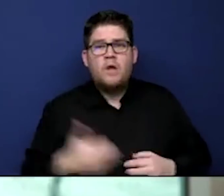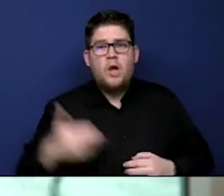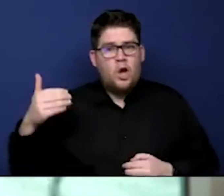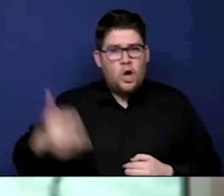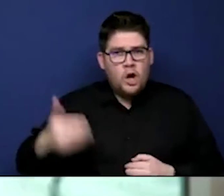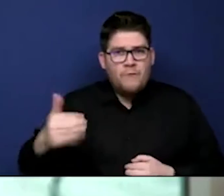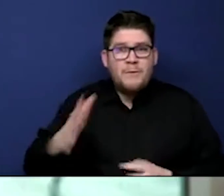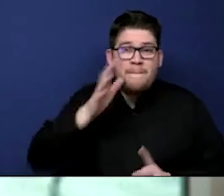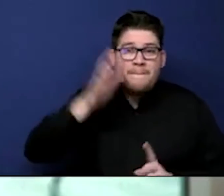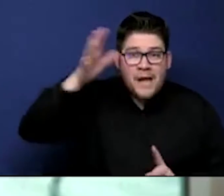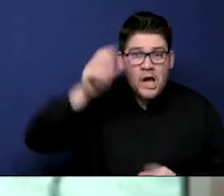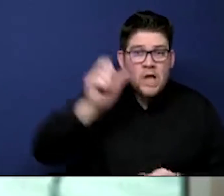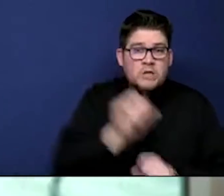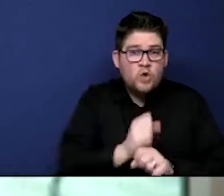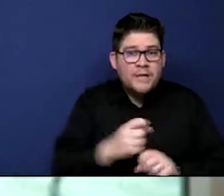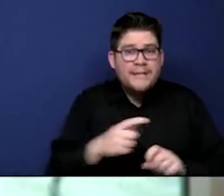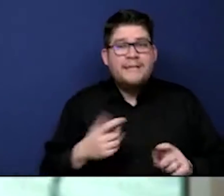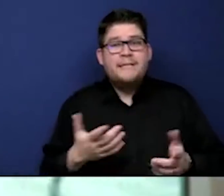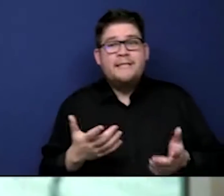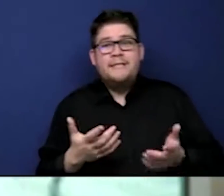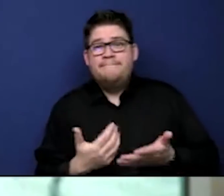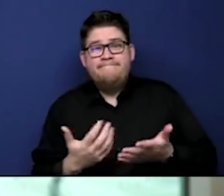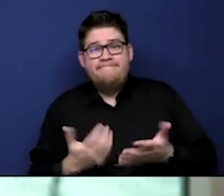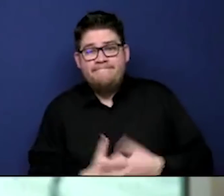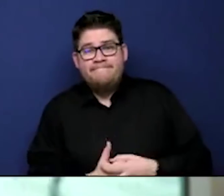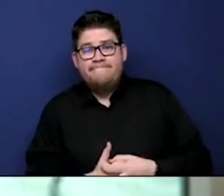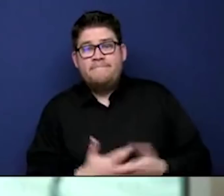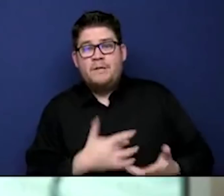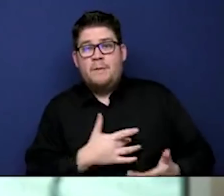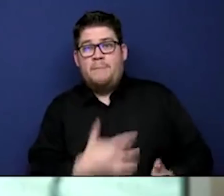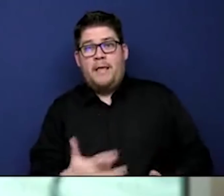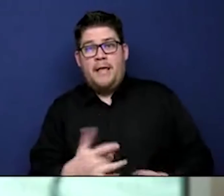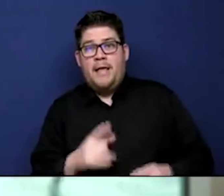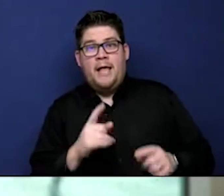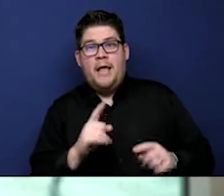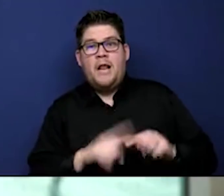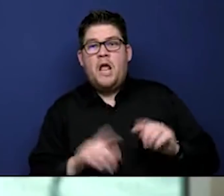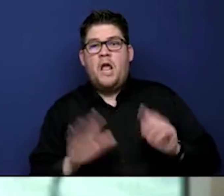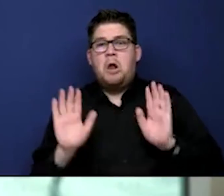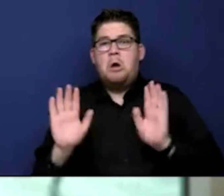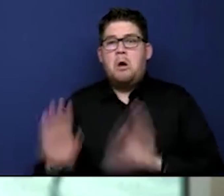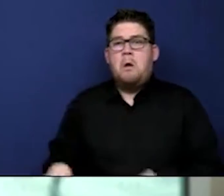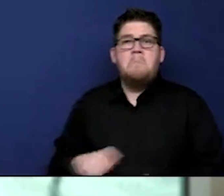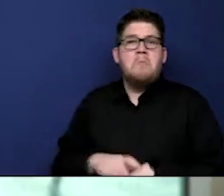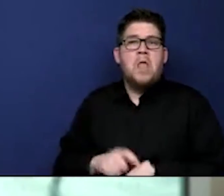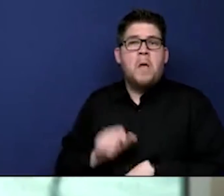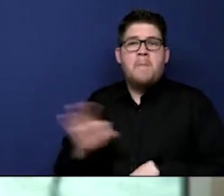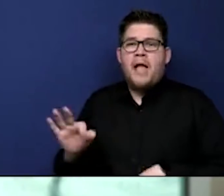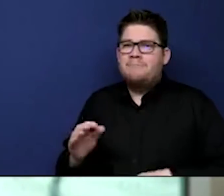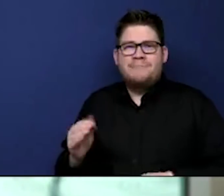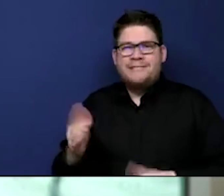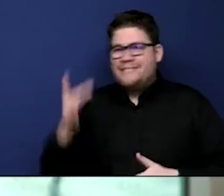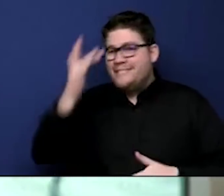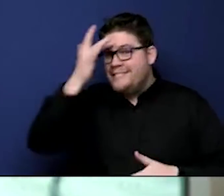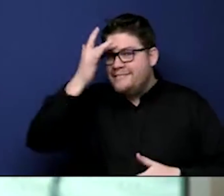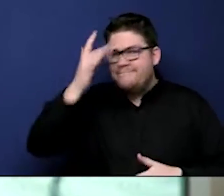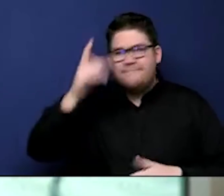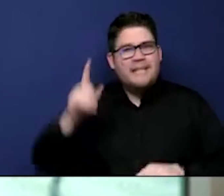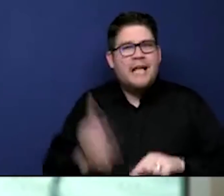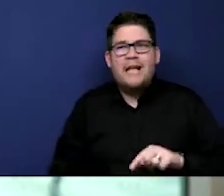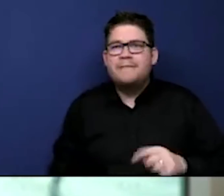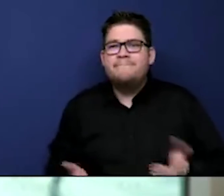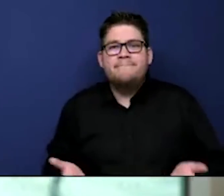are working. They don't have necessarily the ability to take time off. It's very difficult in